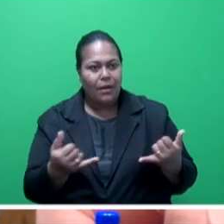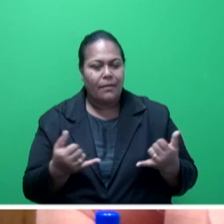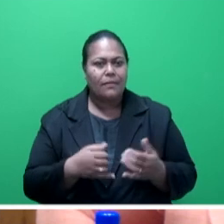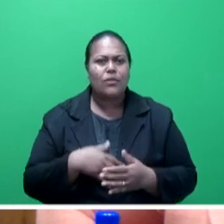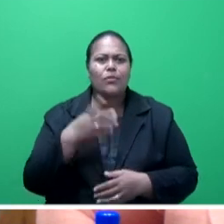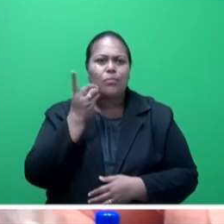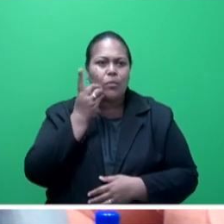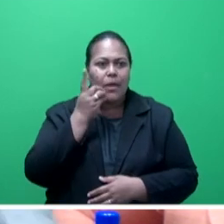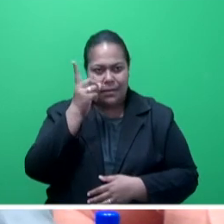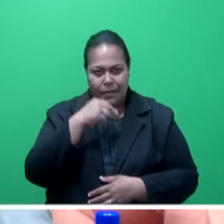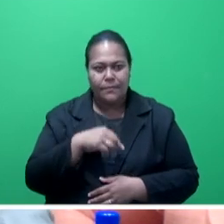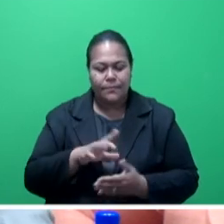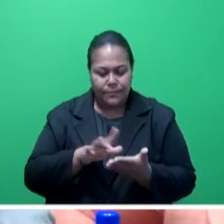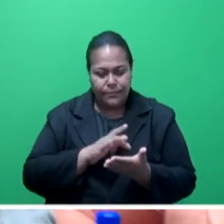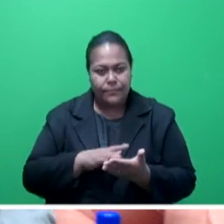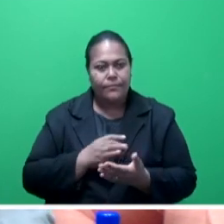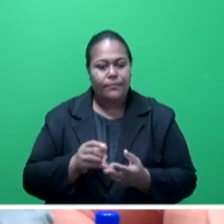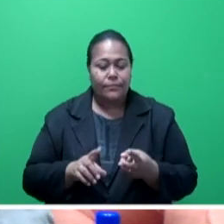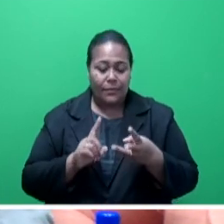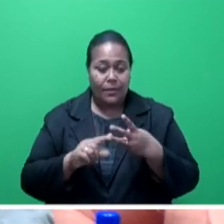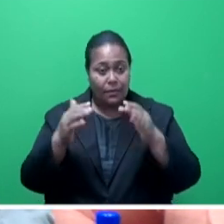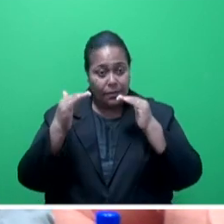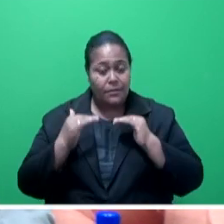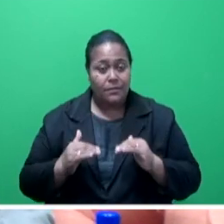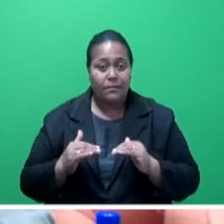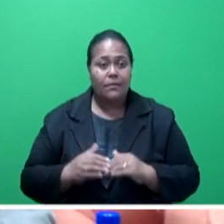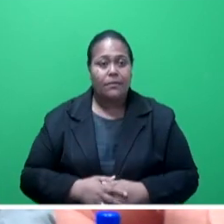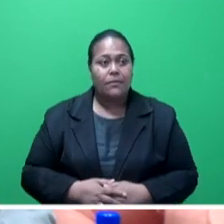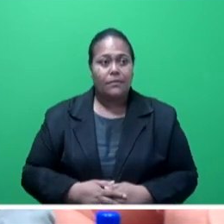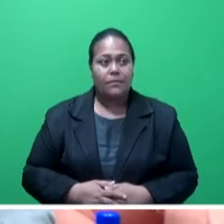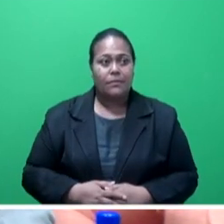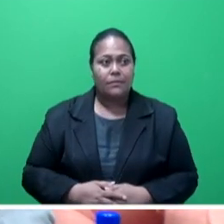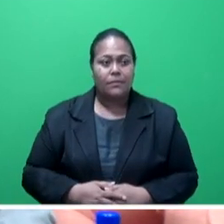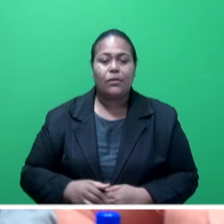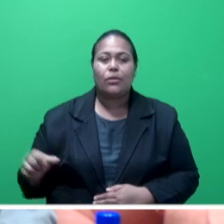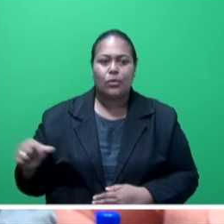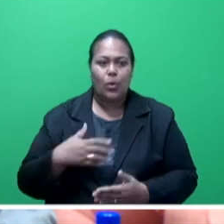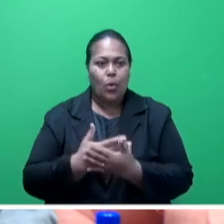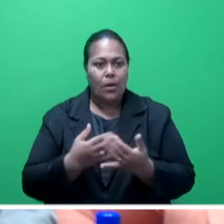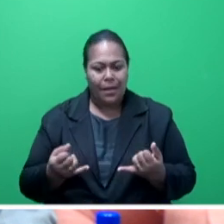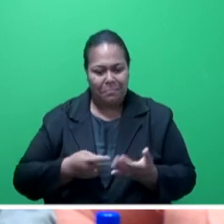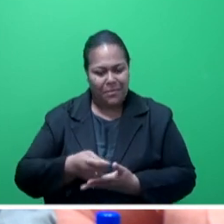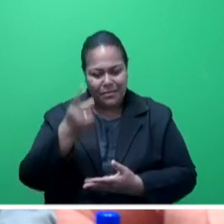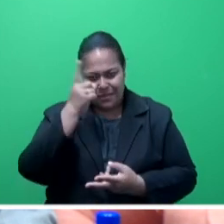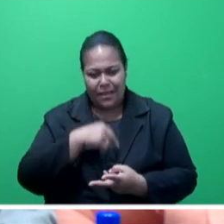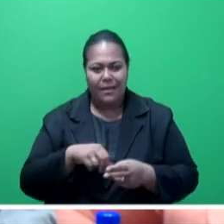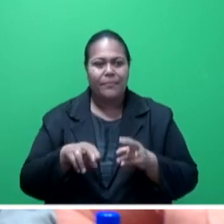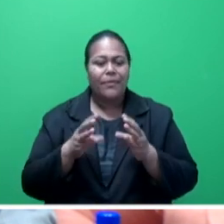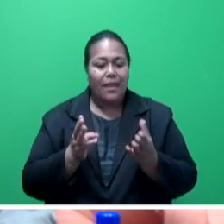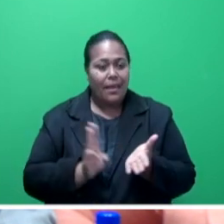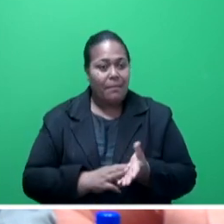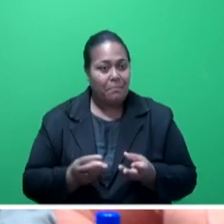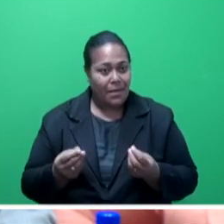mobile phones. Seventh, the adoption of electronic modes of payment, such as online payments, FPOS, M-Pesa, with other